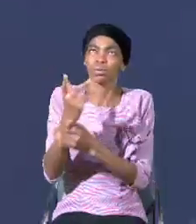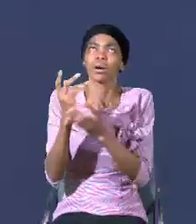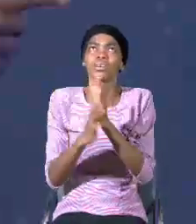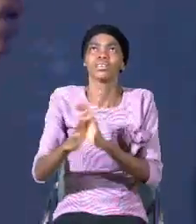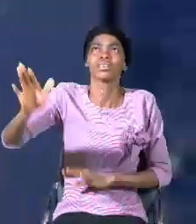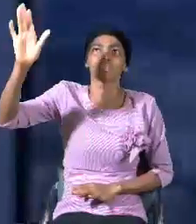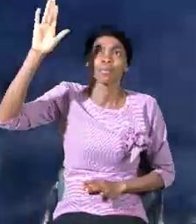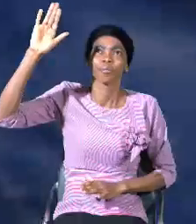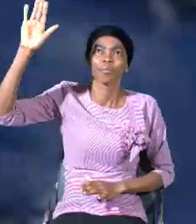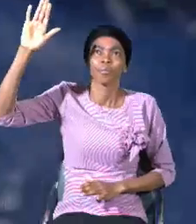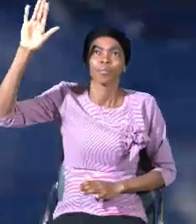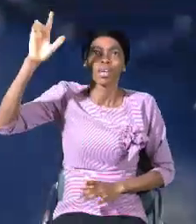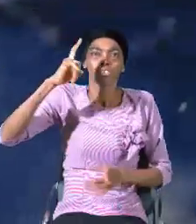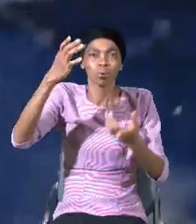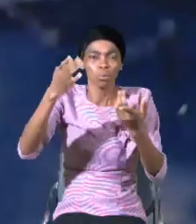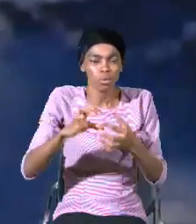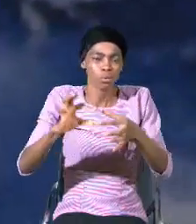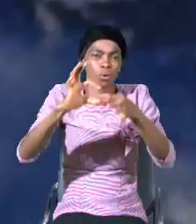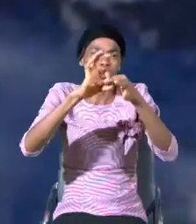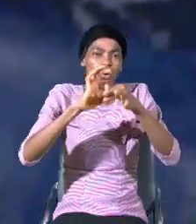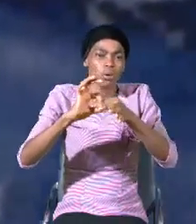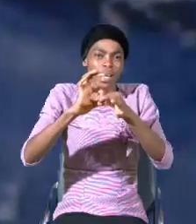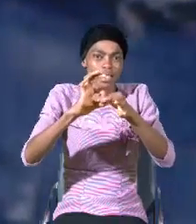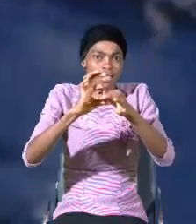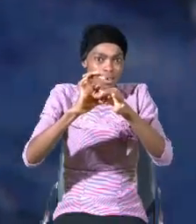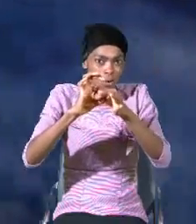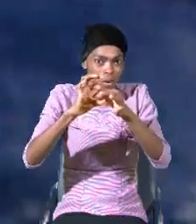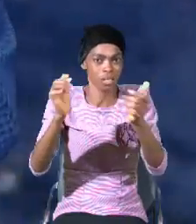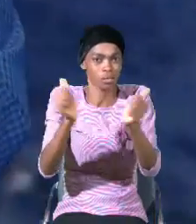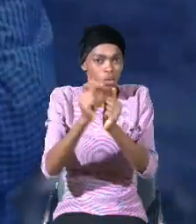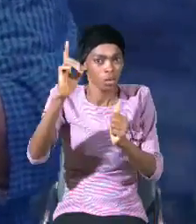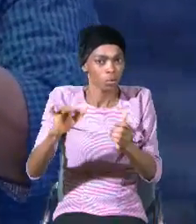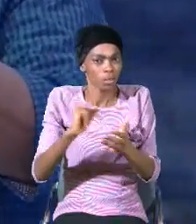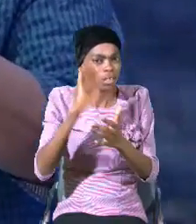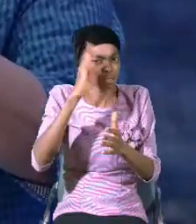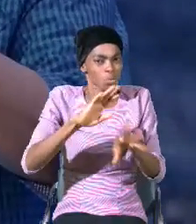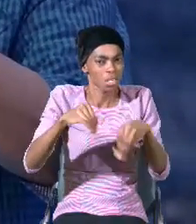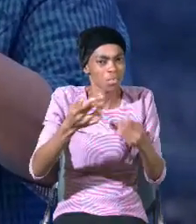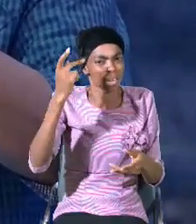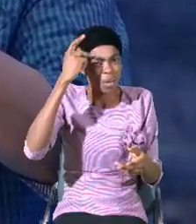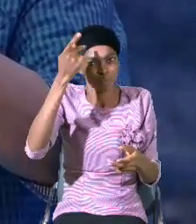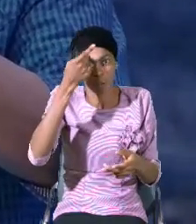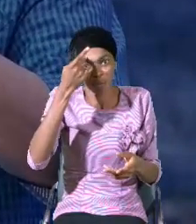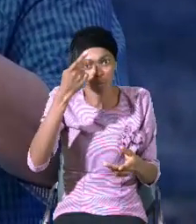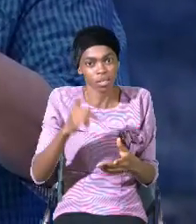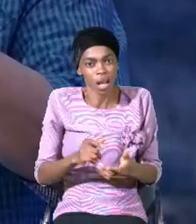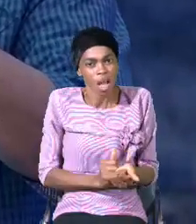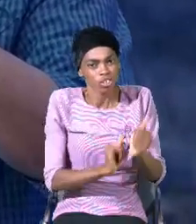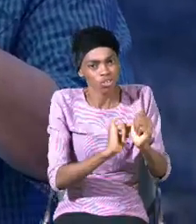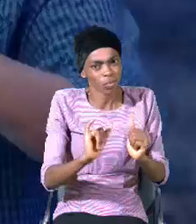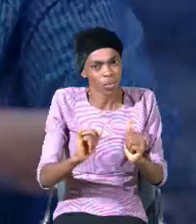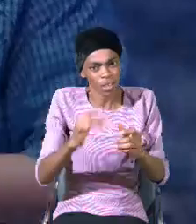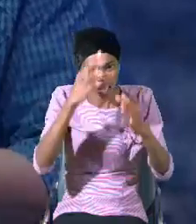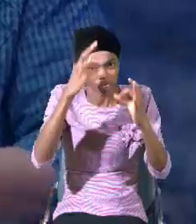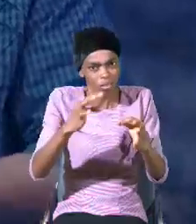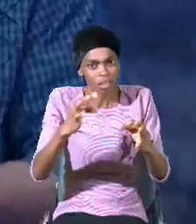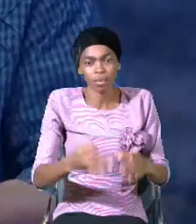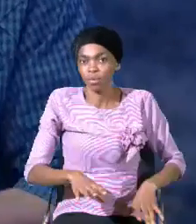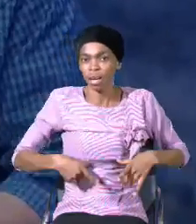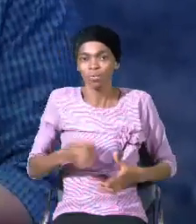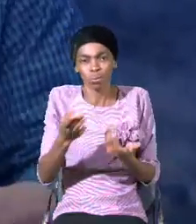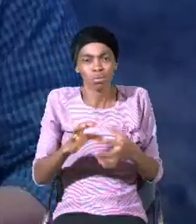Raise up your hand. You want to connect with this God who will give you a purpose-driven life. You want to connect with this God who